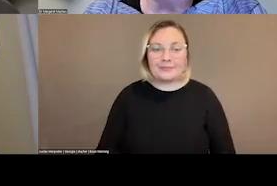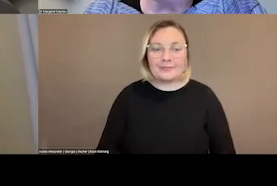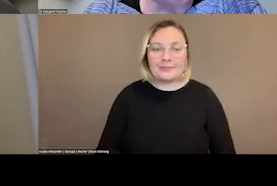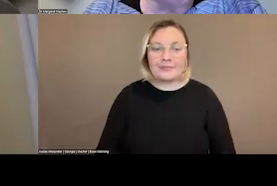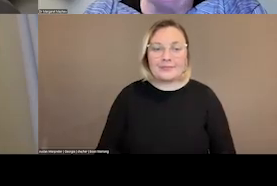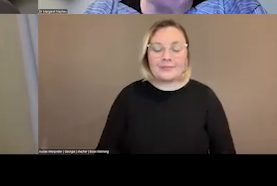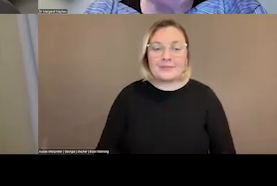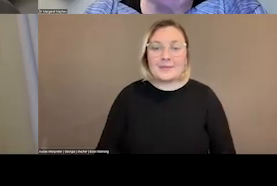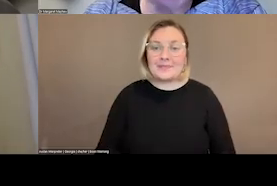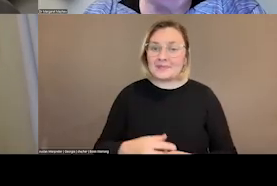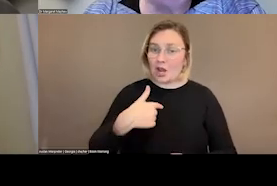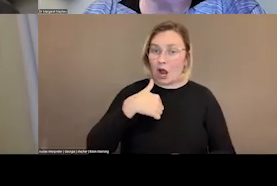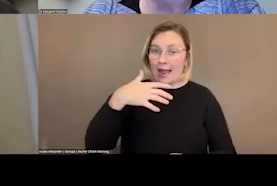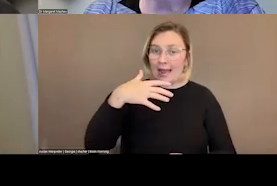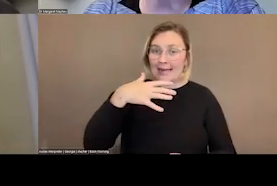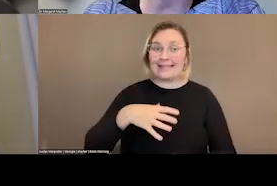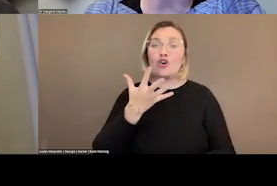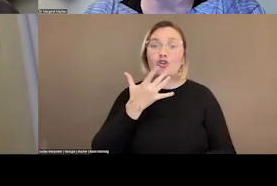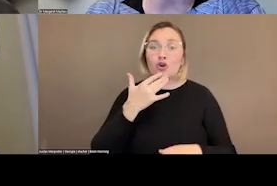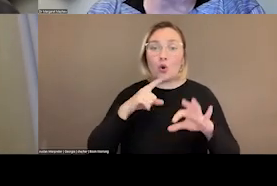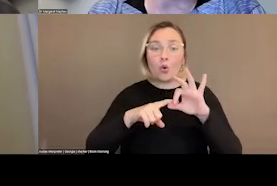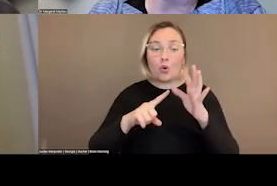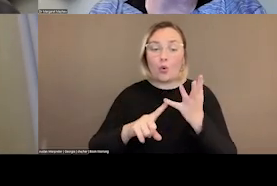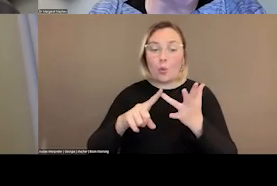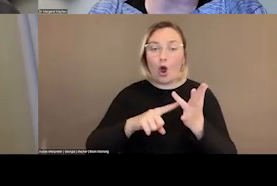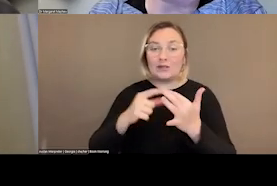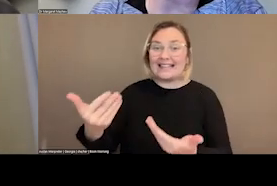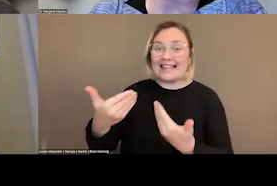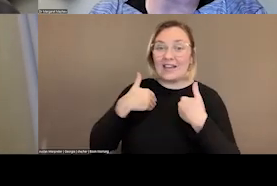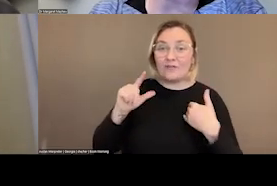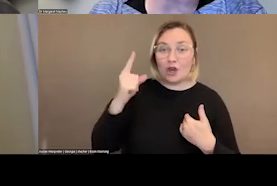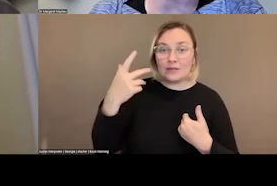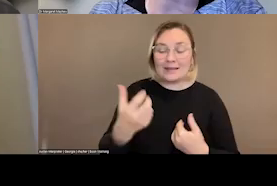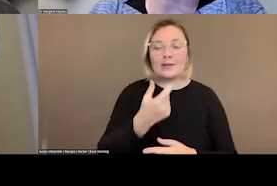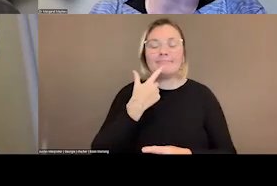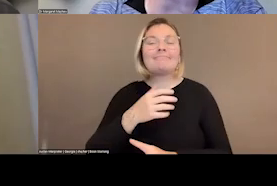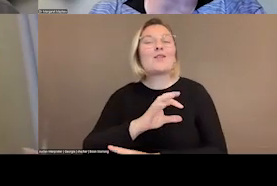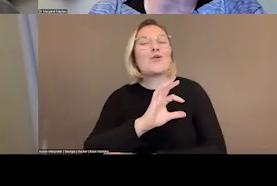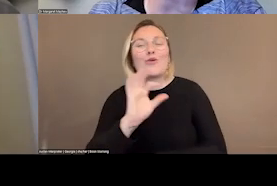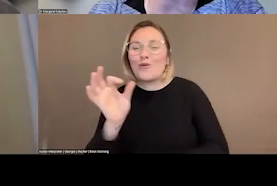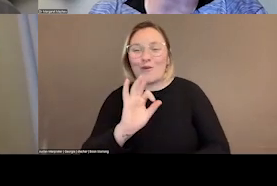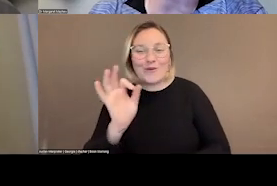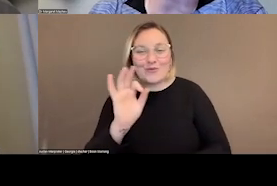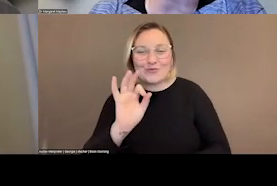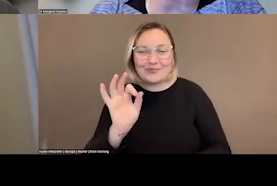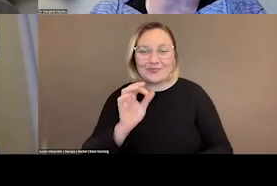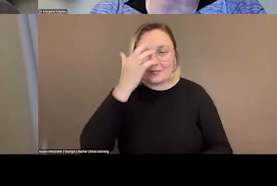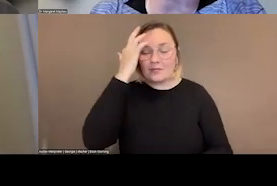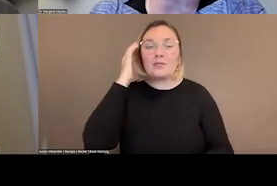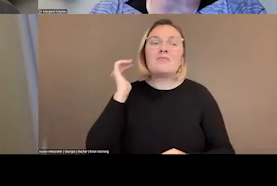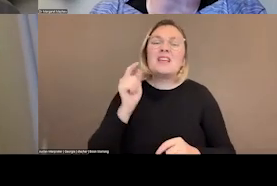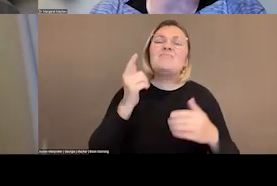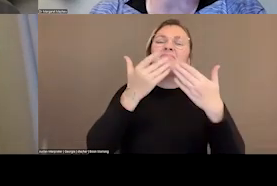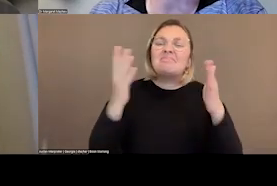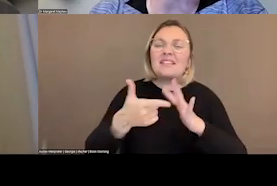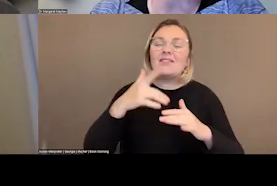do I need to get quotes for these No. events? No. Not at Okay. all. All right. So we do just yeah. Generally, if you've got a